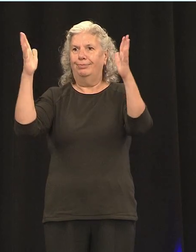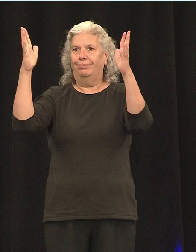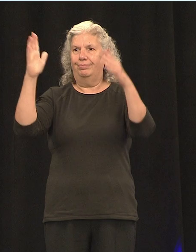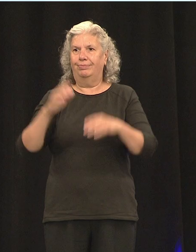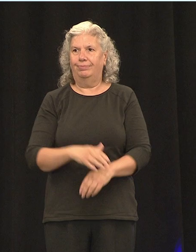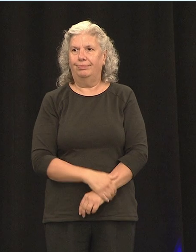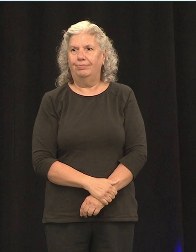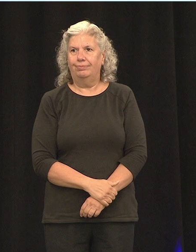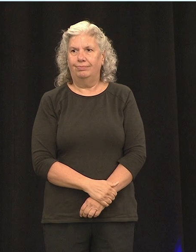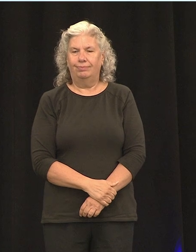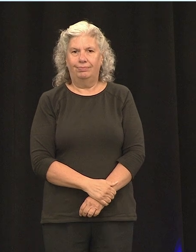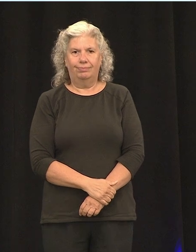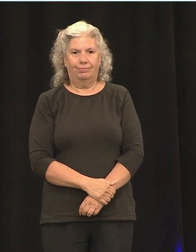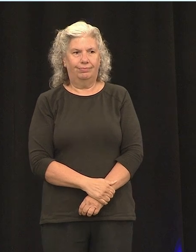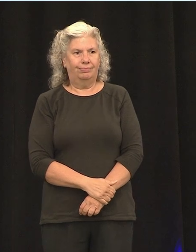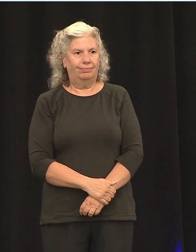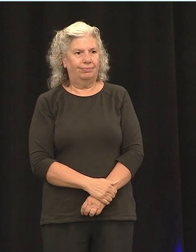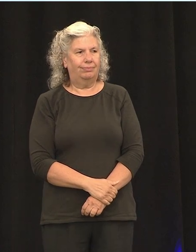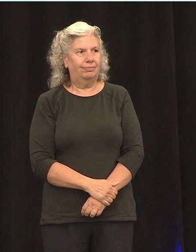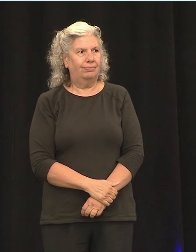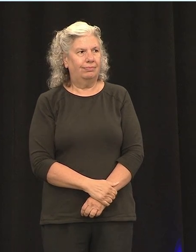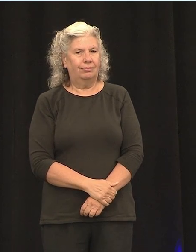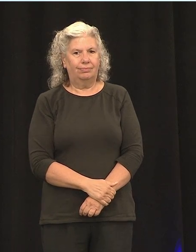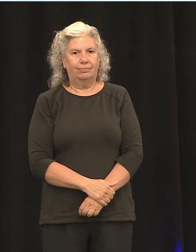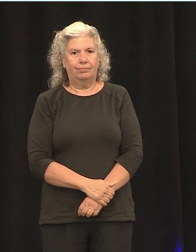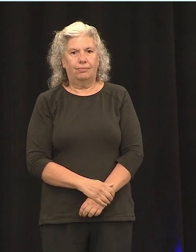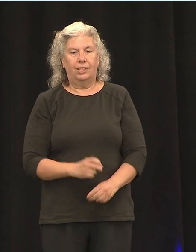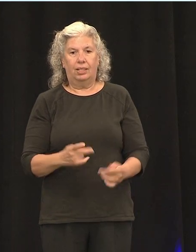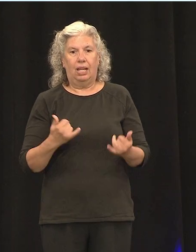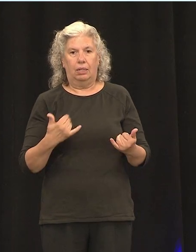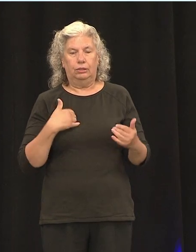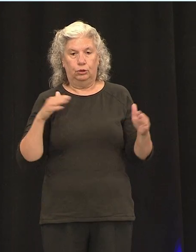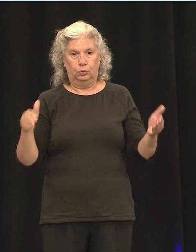All right, Jordan. All right, I'm going to introduce Lynn